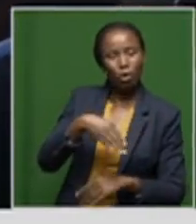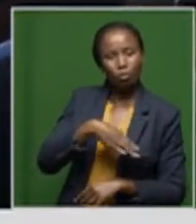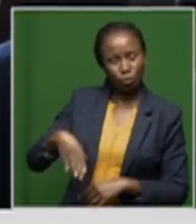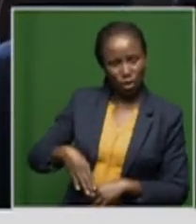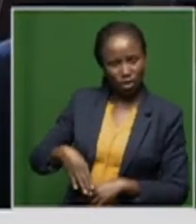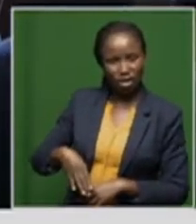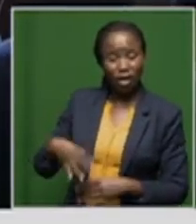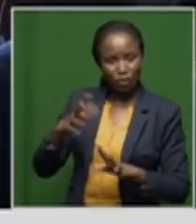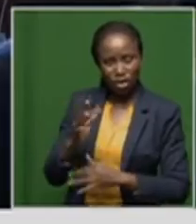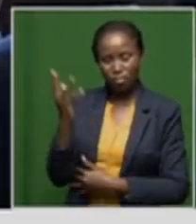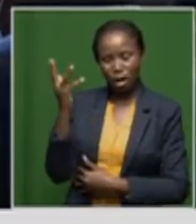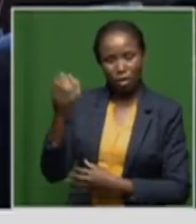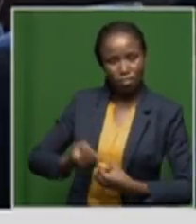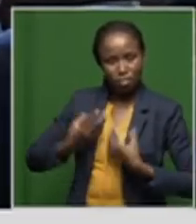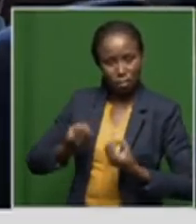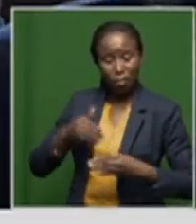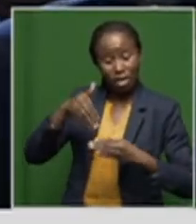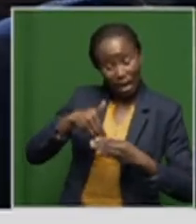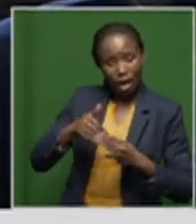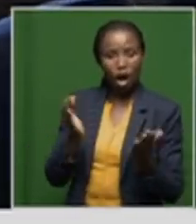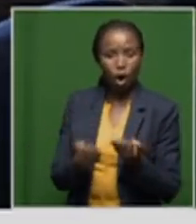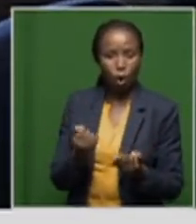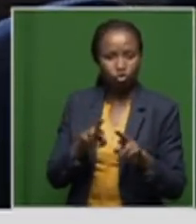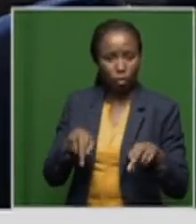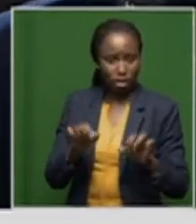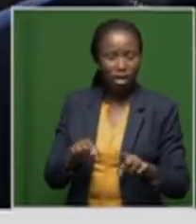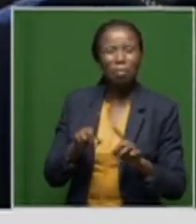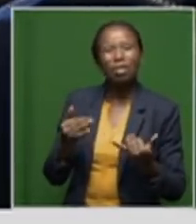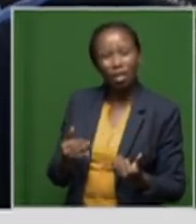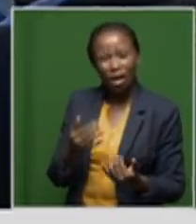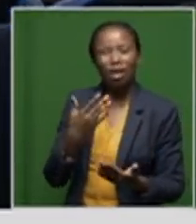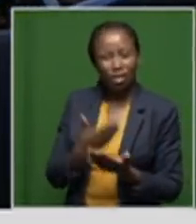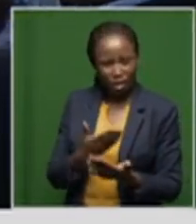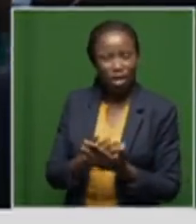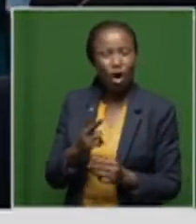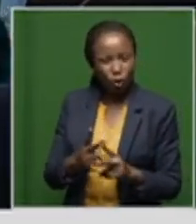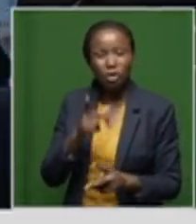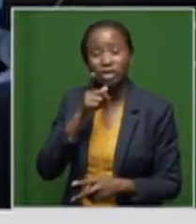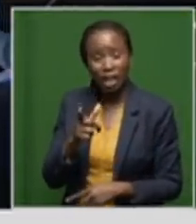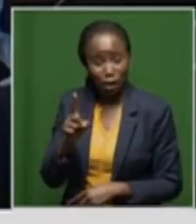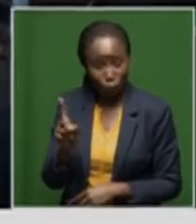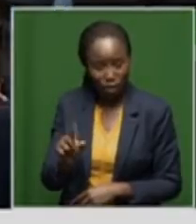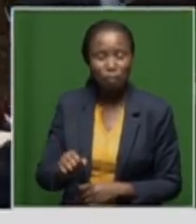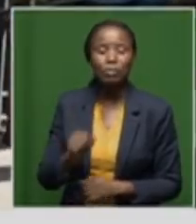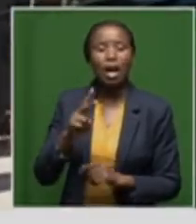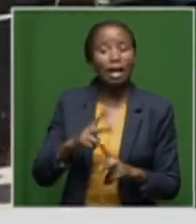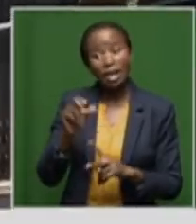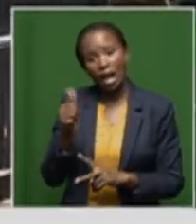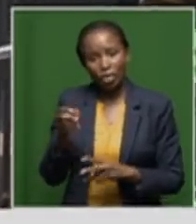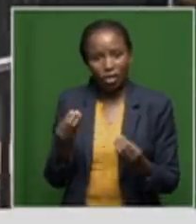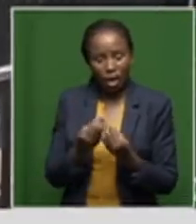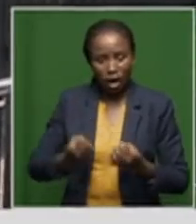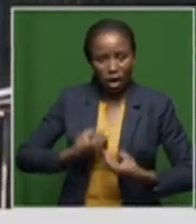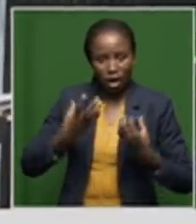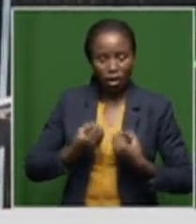was actually presenting inside the courtroom. Samgel, I can also just perhaps tell you that another aspect that was